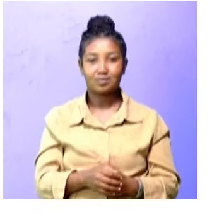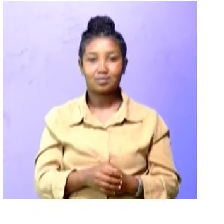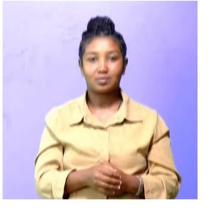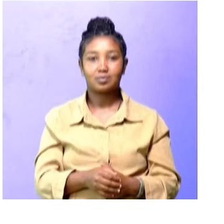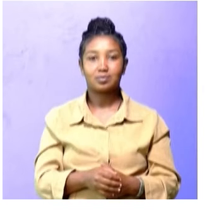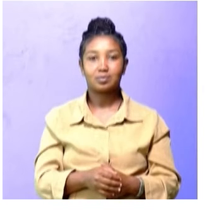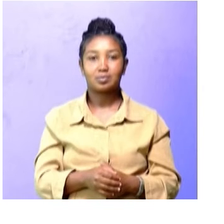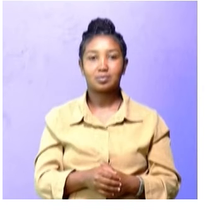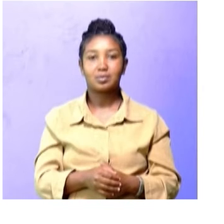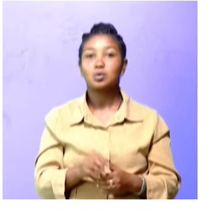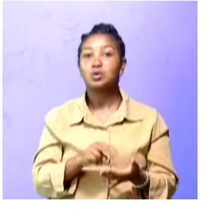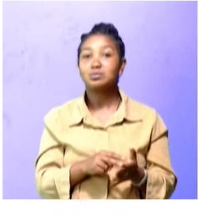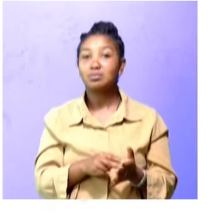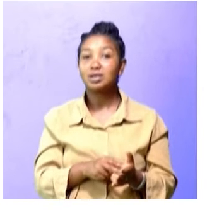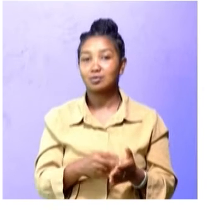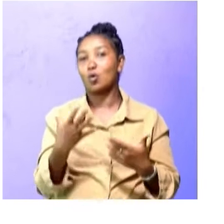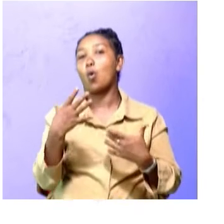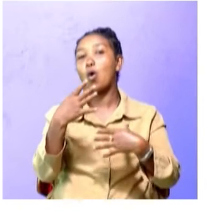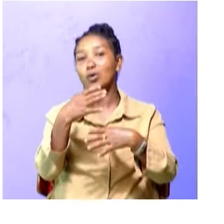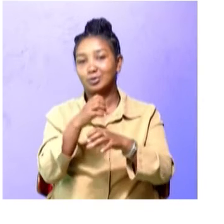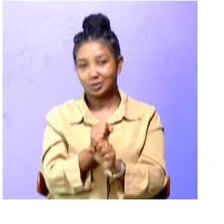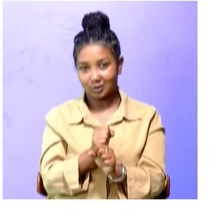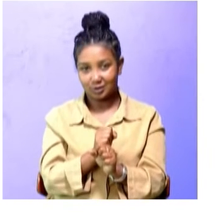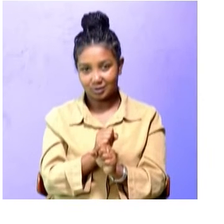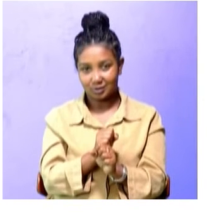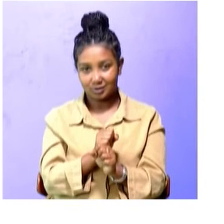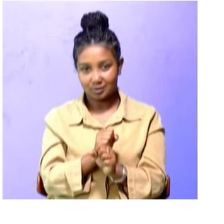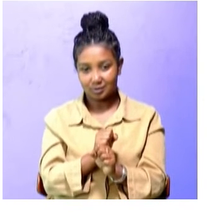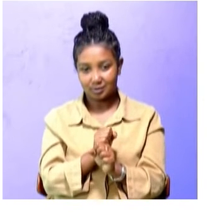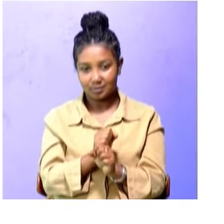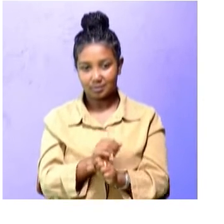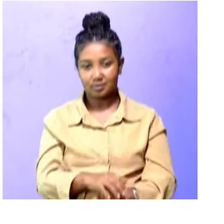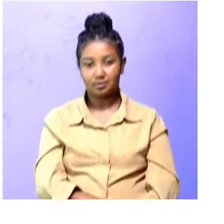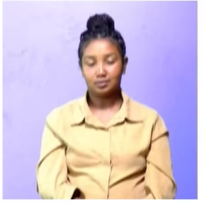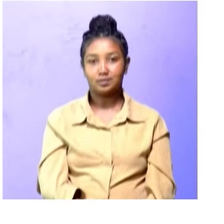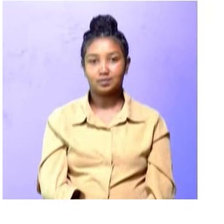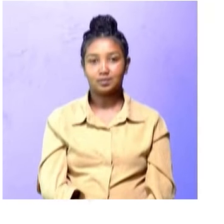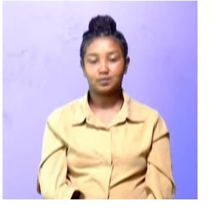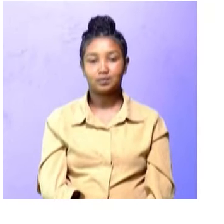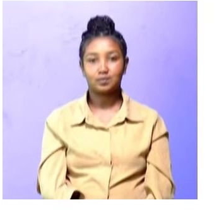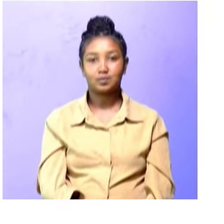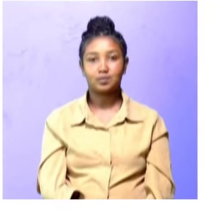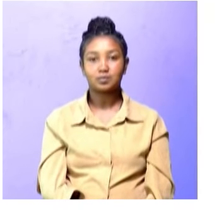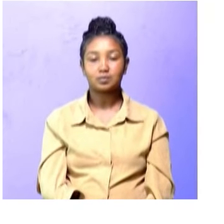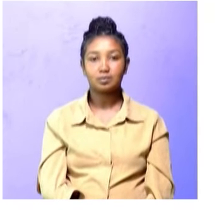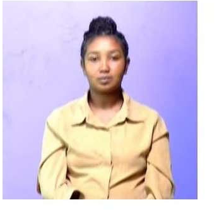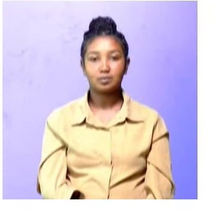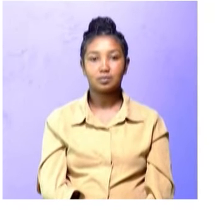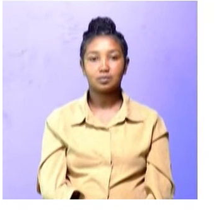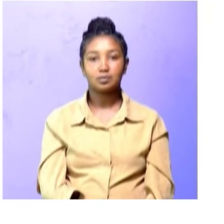Opinion, which means as a conclusion. As a conclusion.